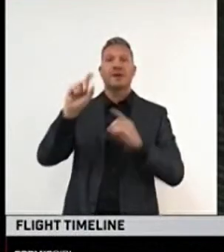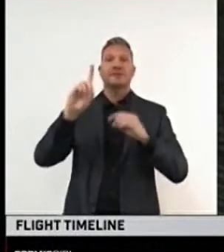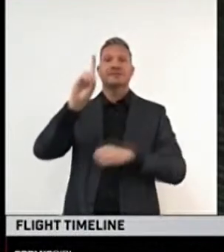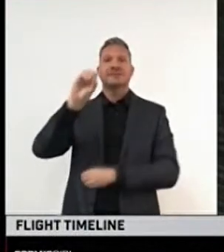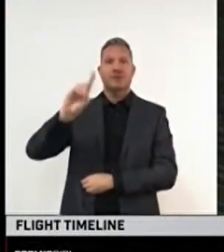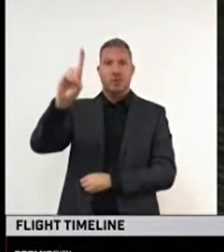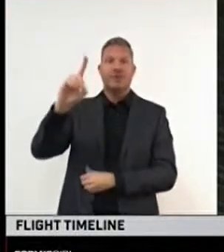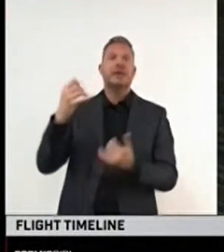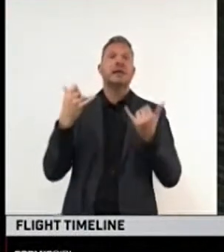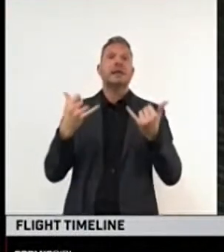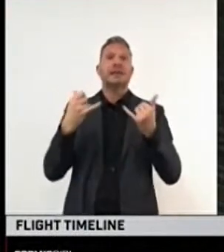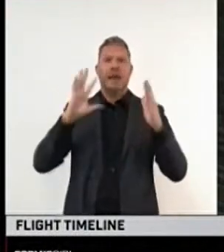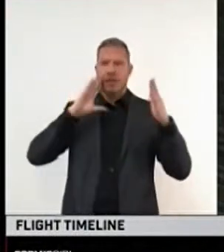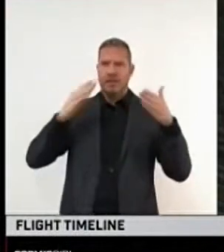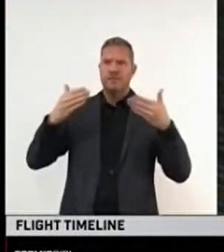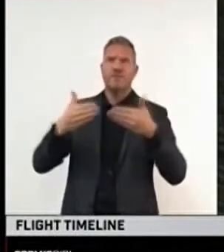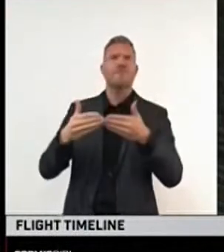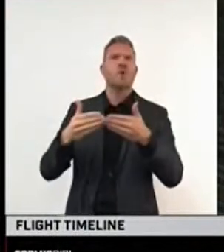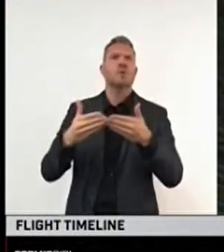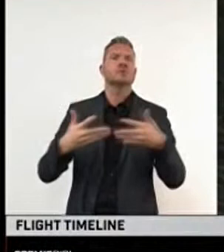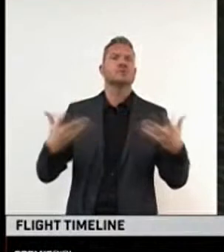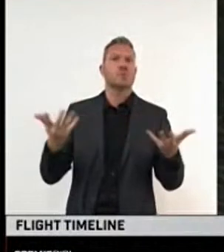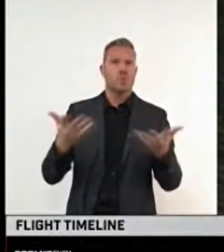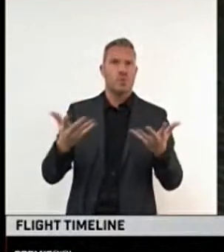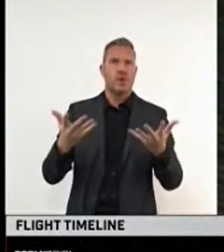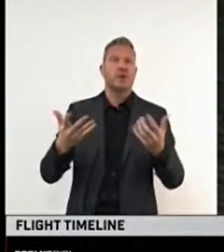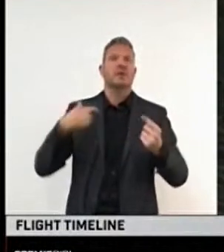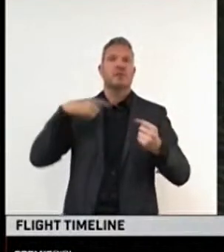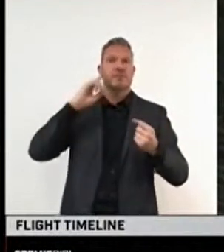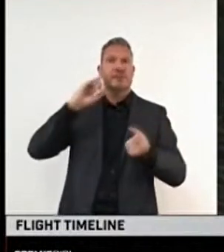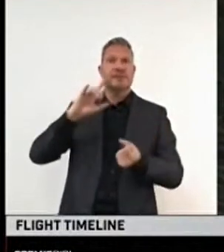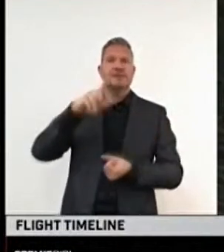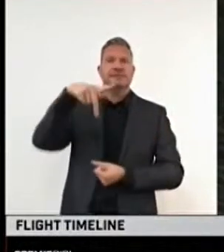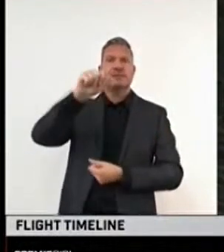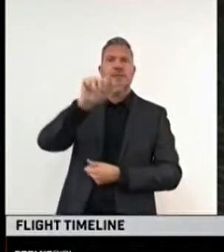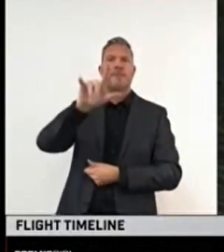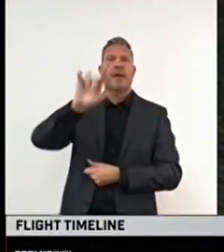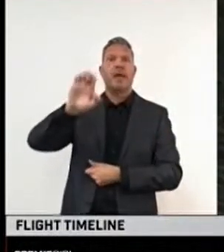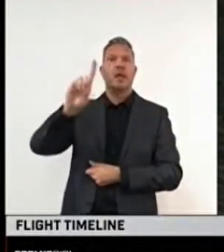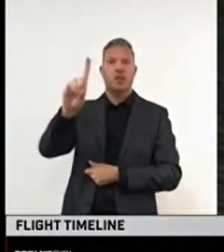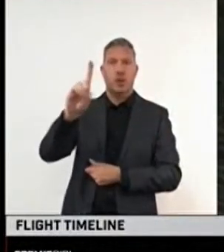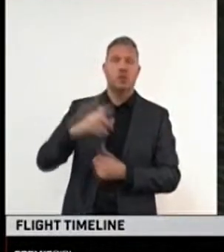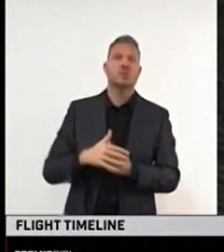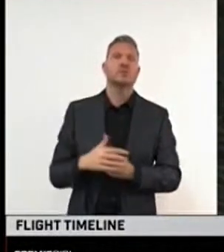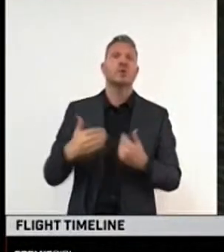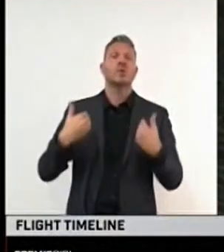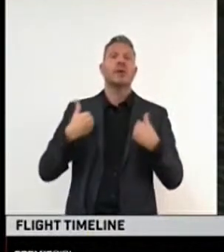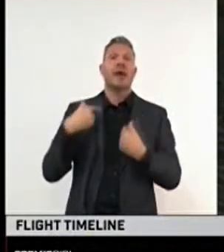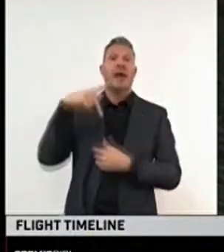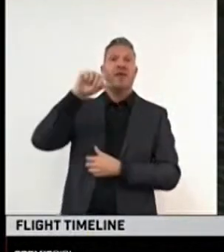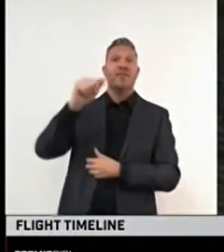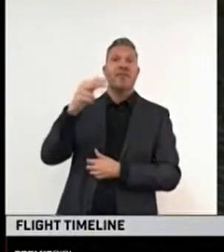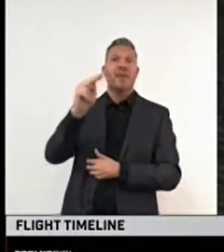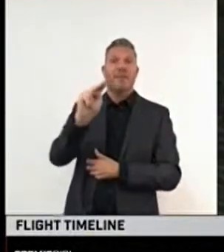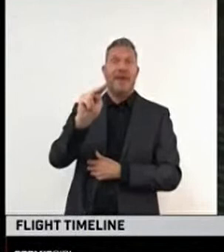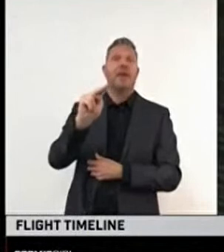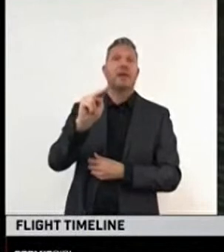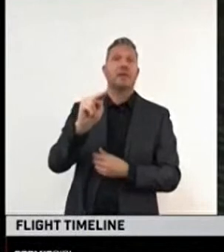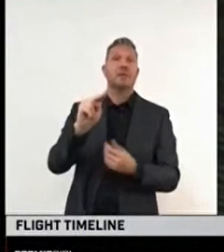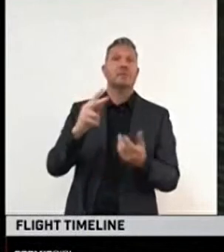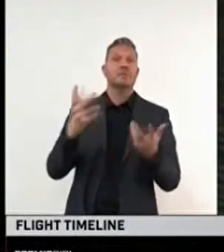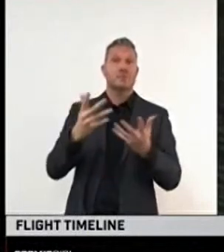payloads. The Pathfinder for Autonomous Navigation, or PAN experiment, demonstrates a low-cost, adaptable